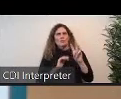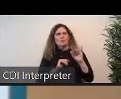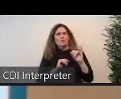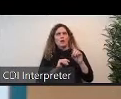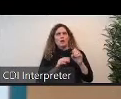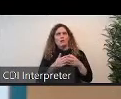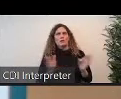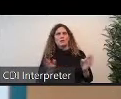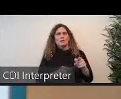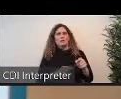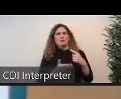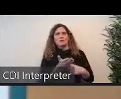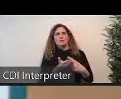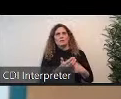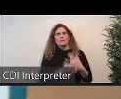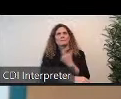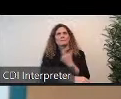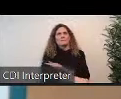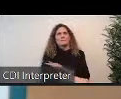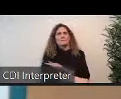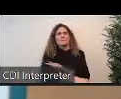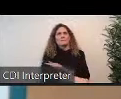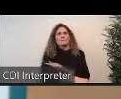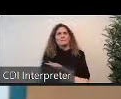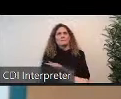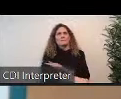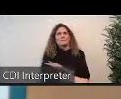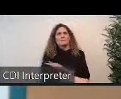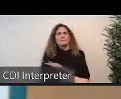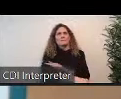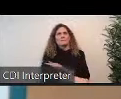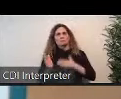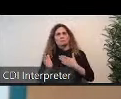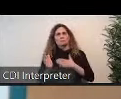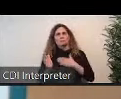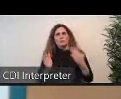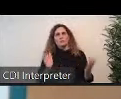that raised their hand to help with the pilot program.